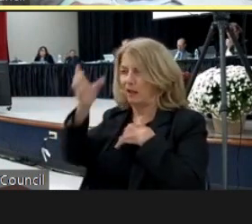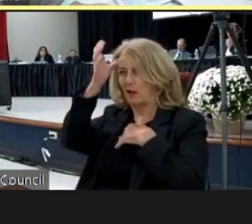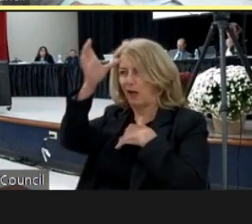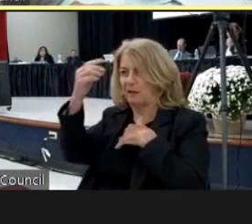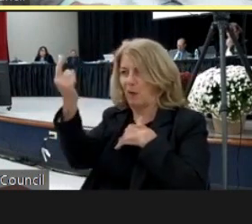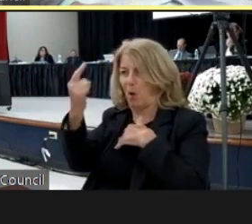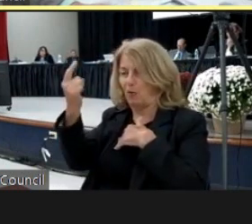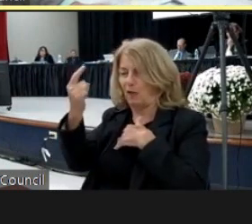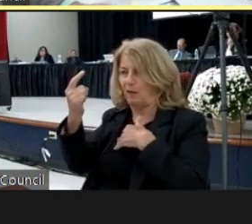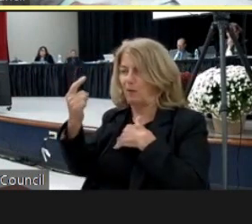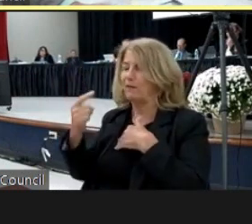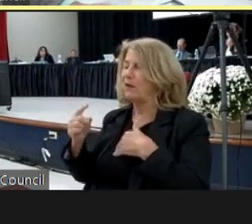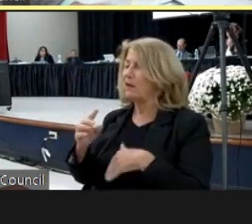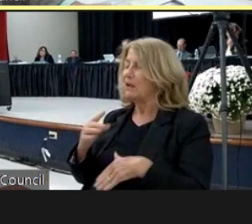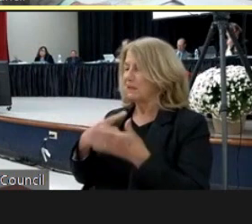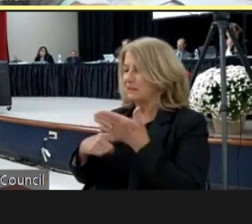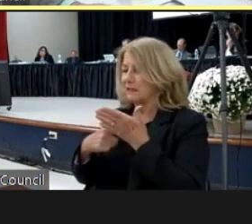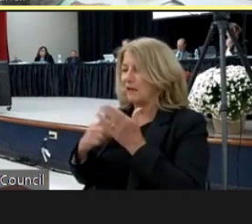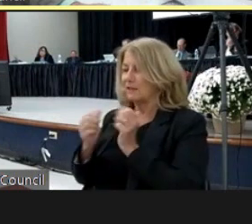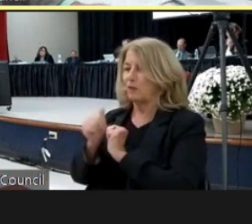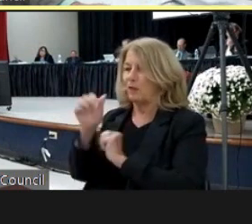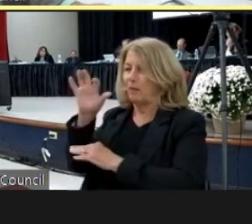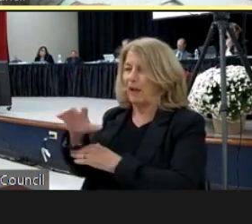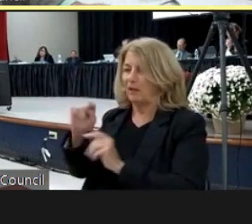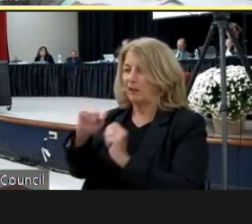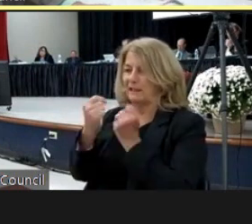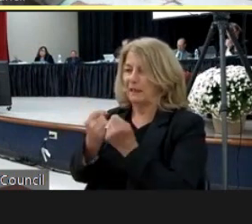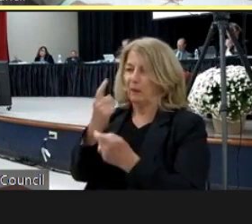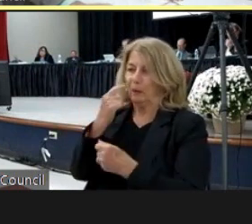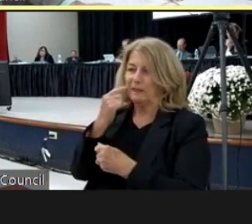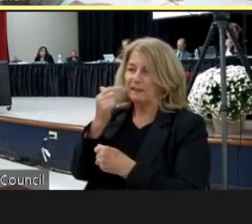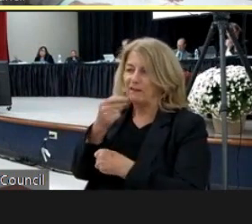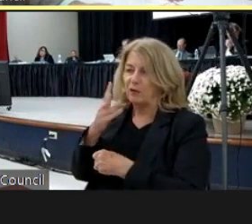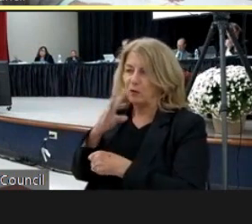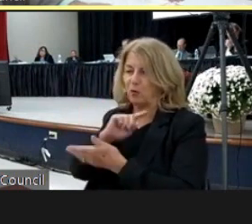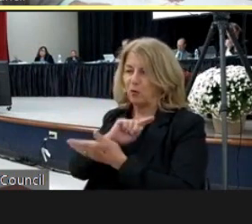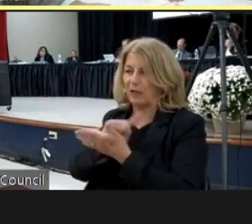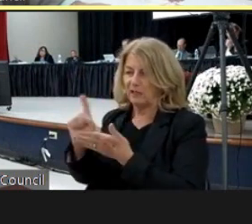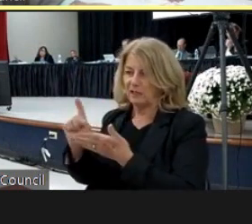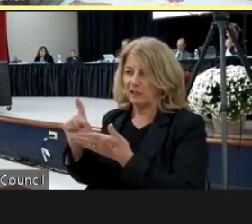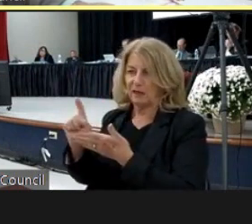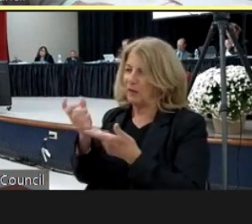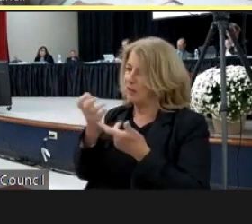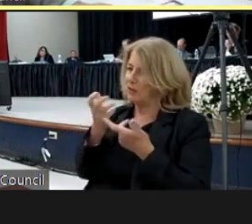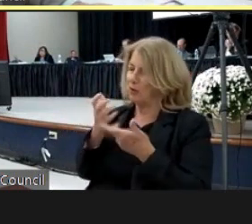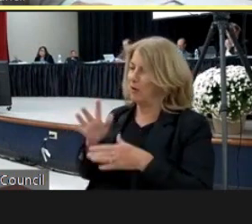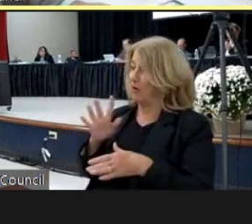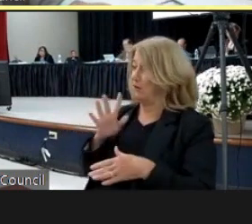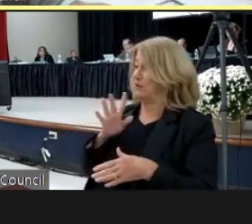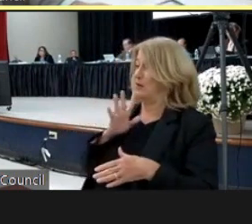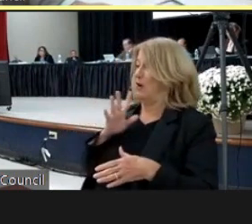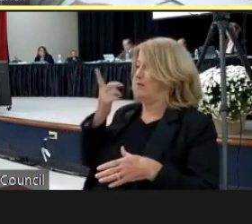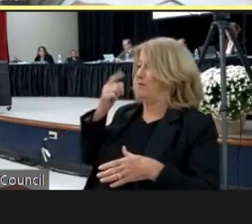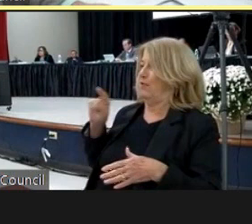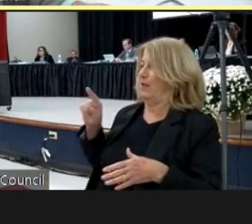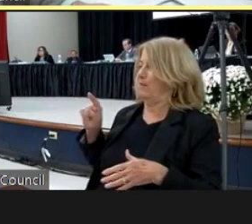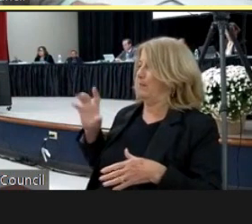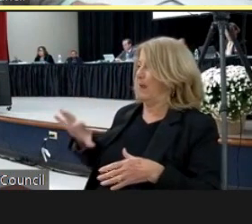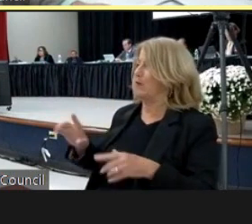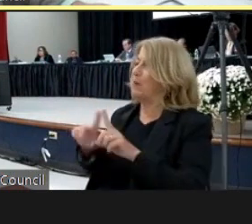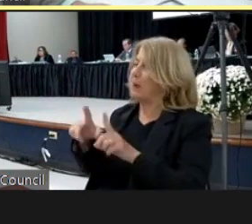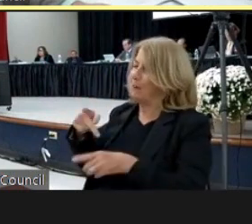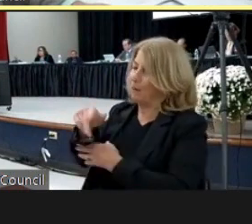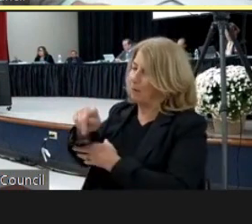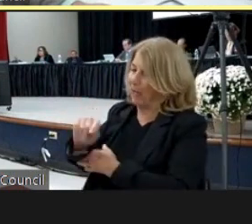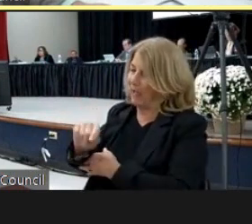Baylor team over the last few weeks, and don't want to speak for them, but Pat can certainly do that. We feel like